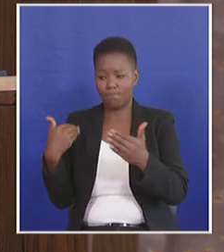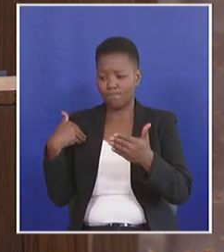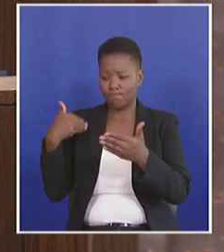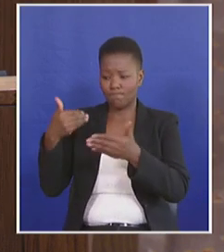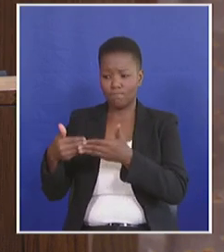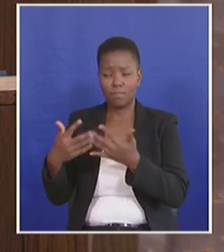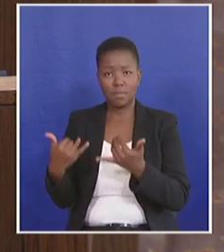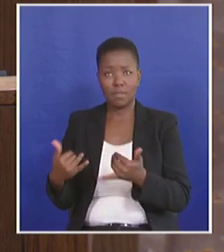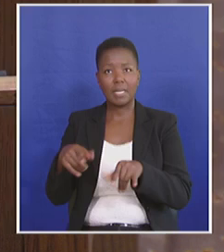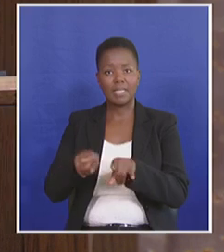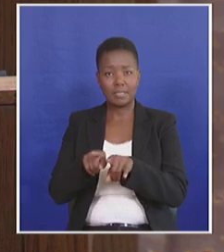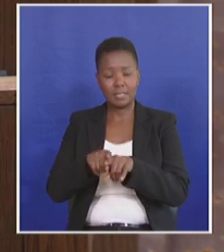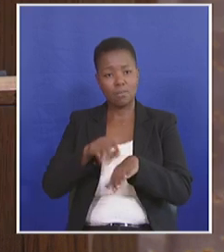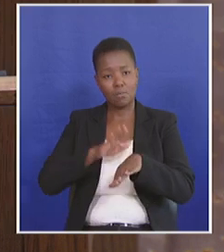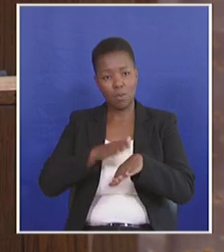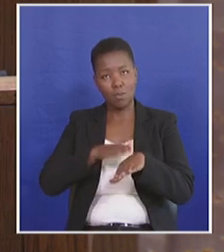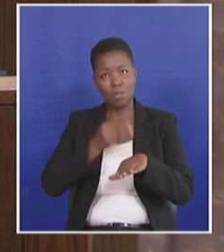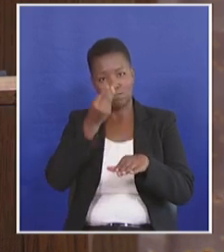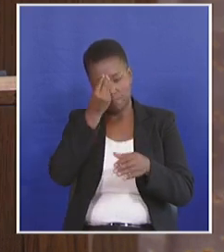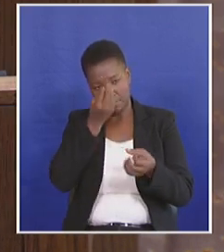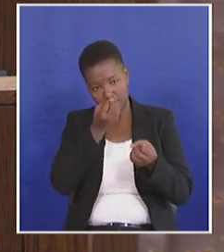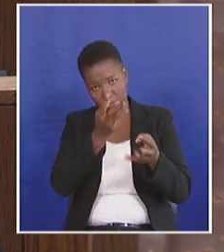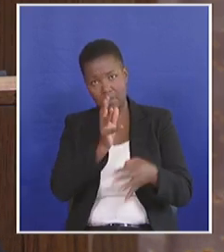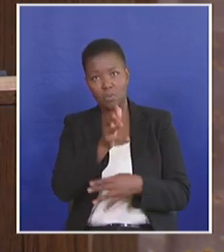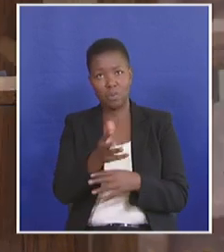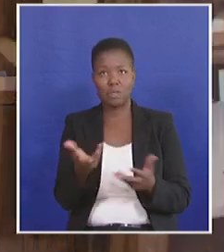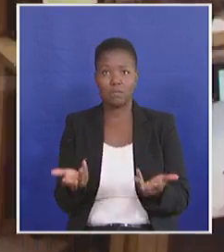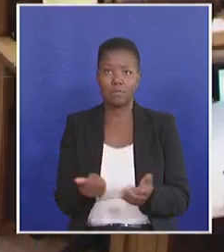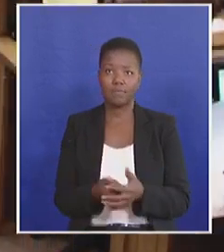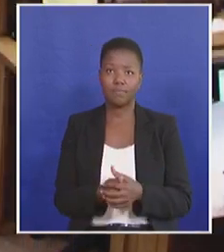can supply further information if need be.